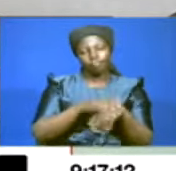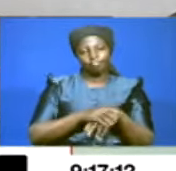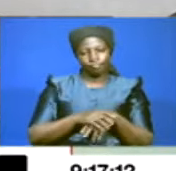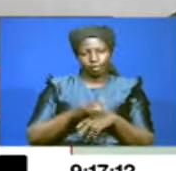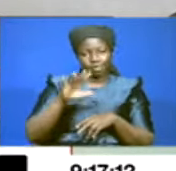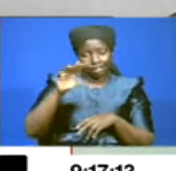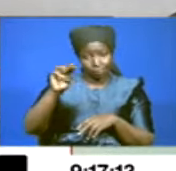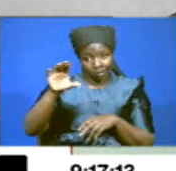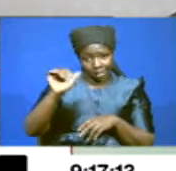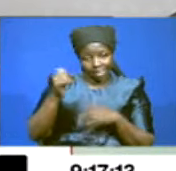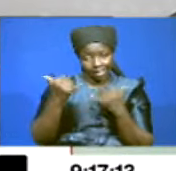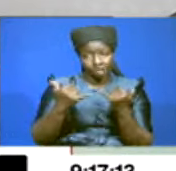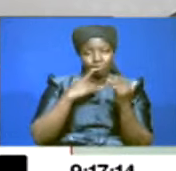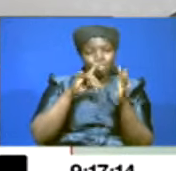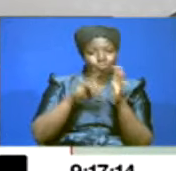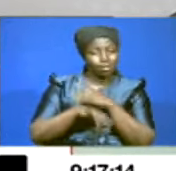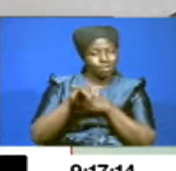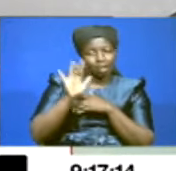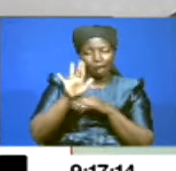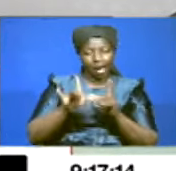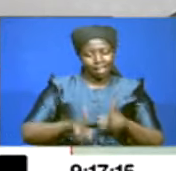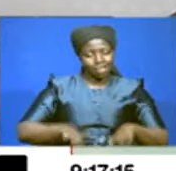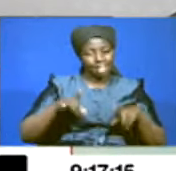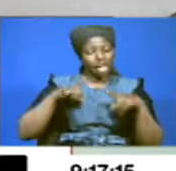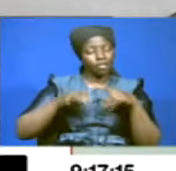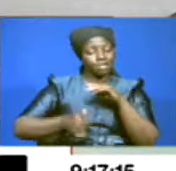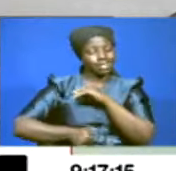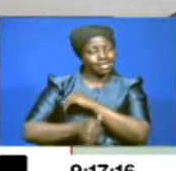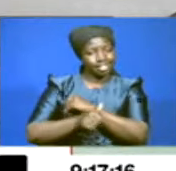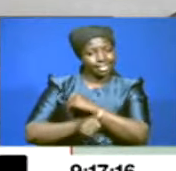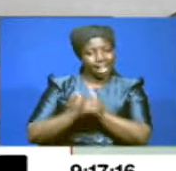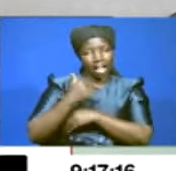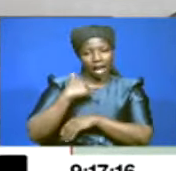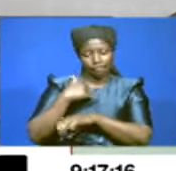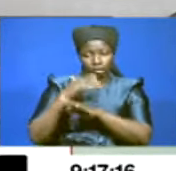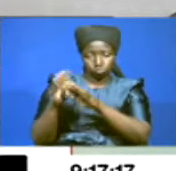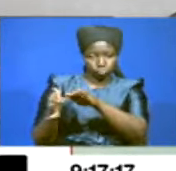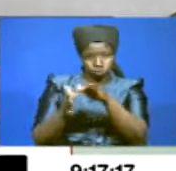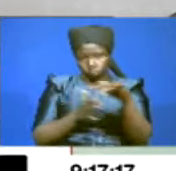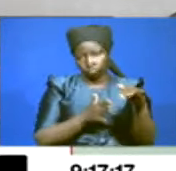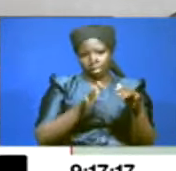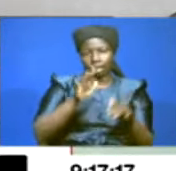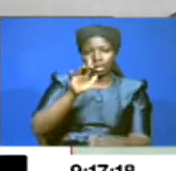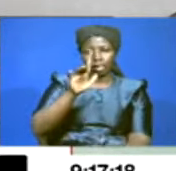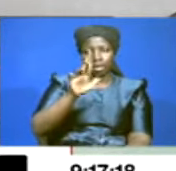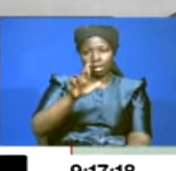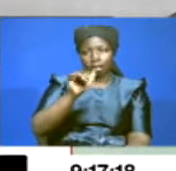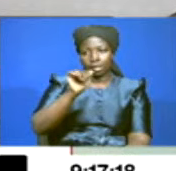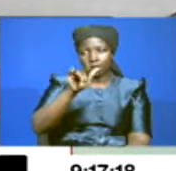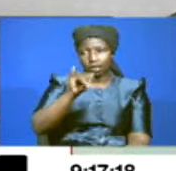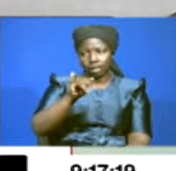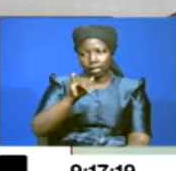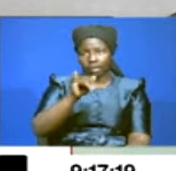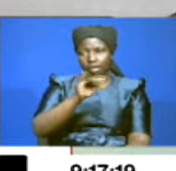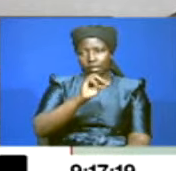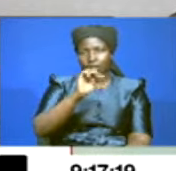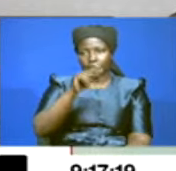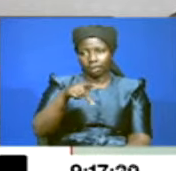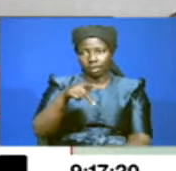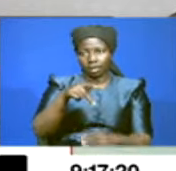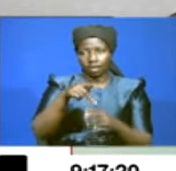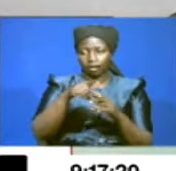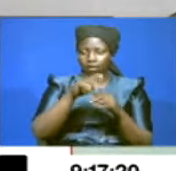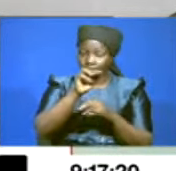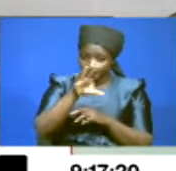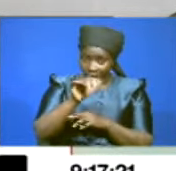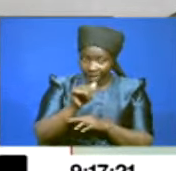is in danger following the incident. Elsewhere, Larry Kirenga MCA, Josephat Kinyanjui, and his driver escaped